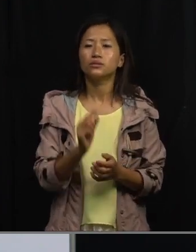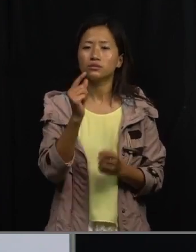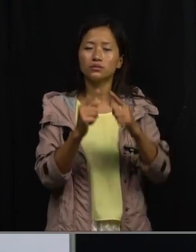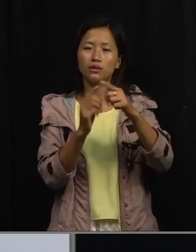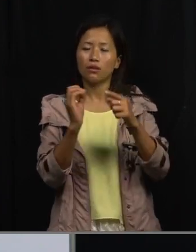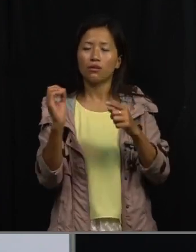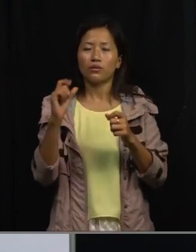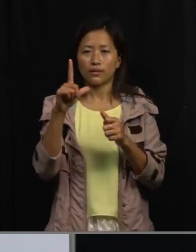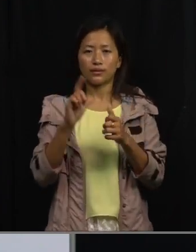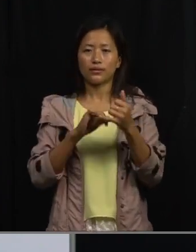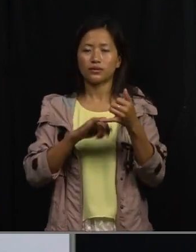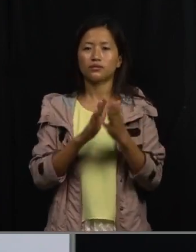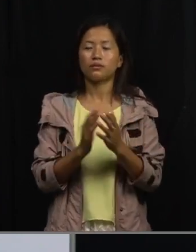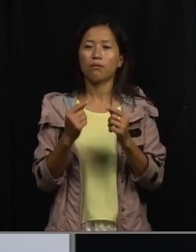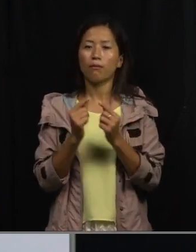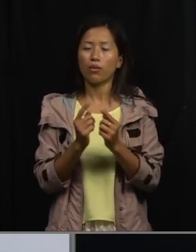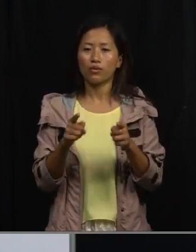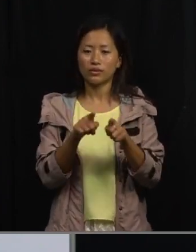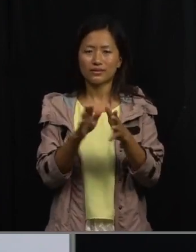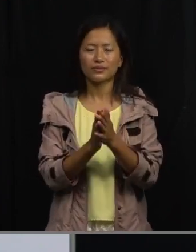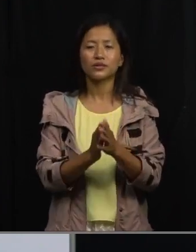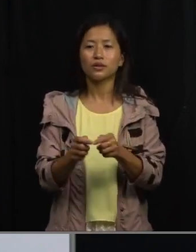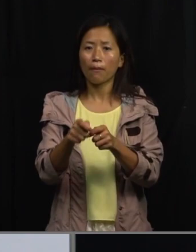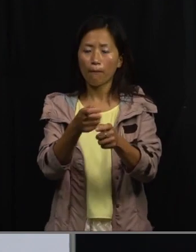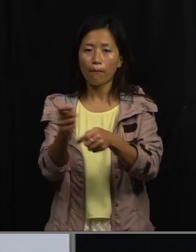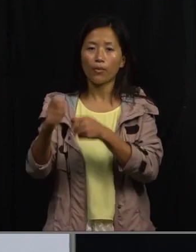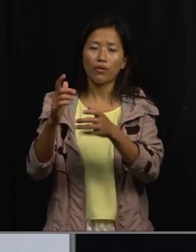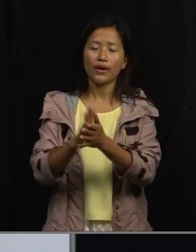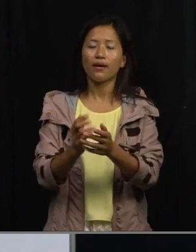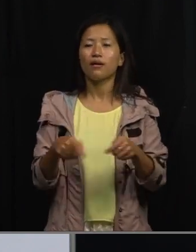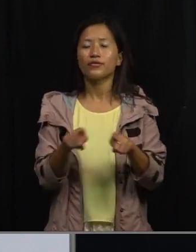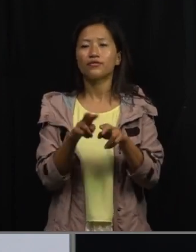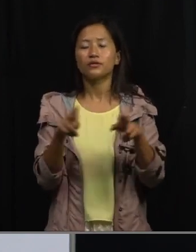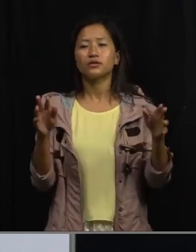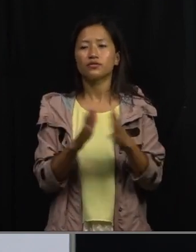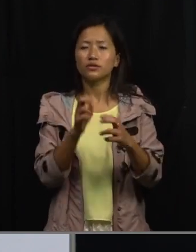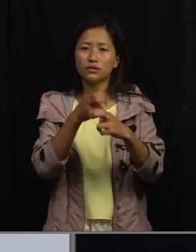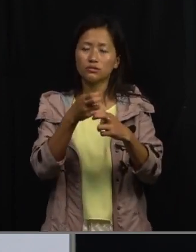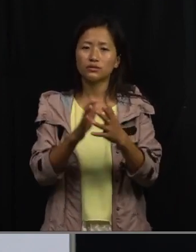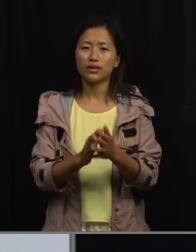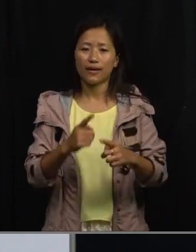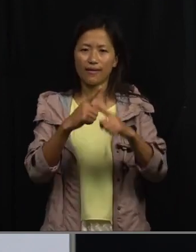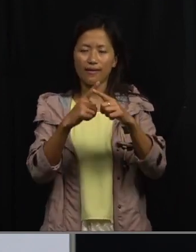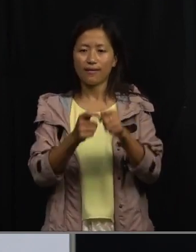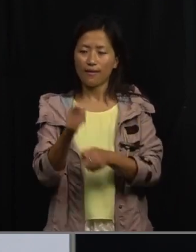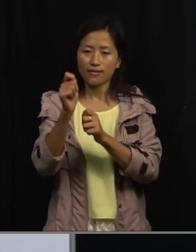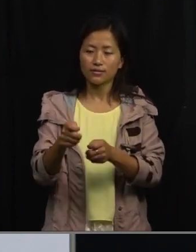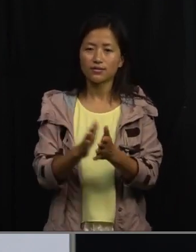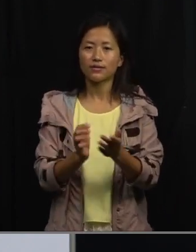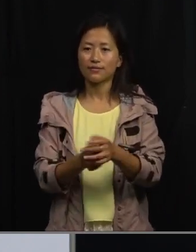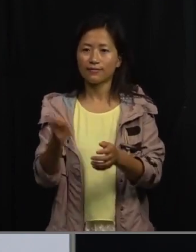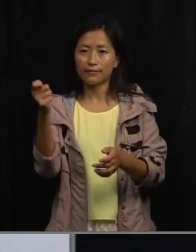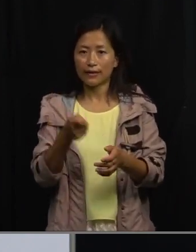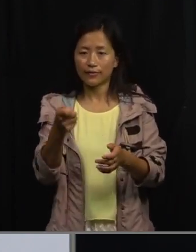implements included bow, arrow, harpoons, stone axes, and also knives. Now we